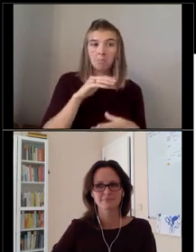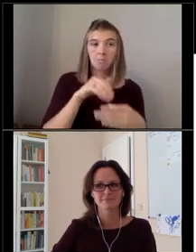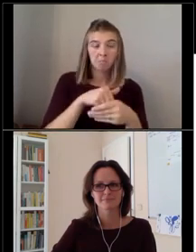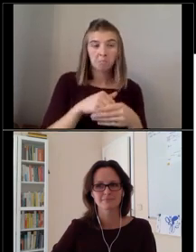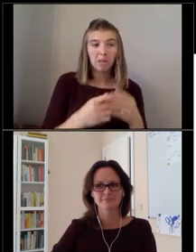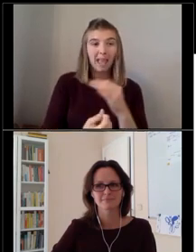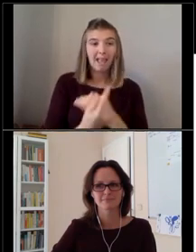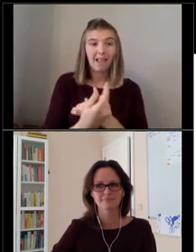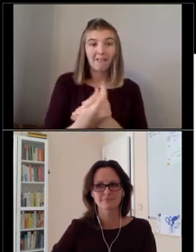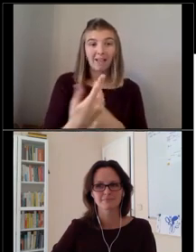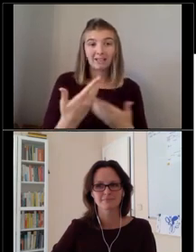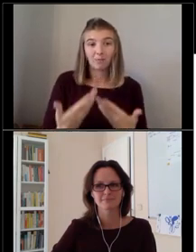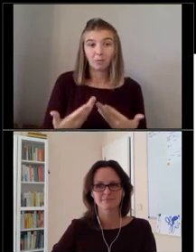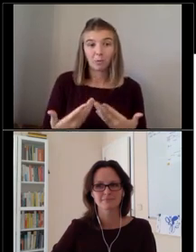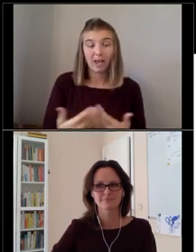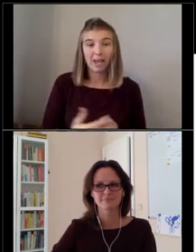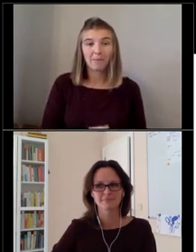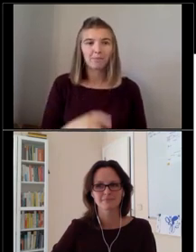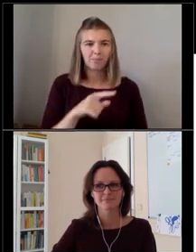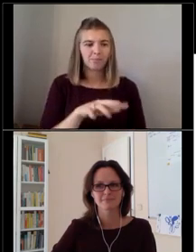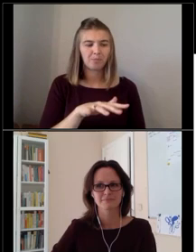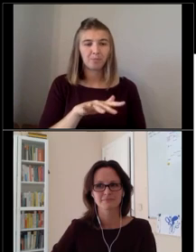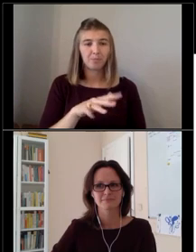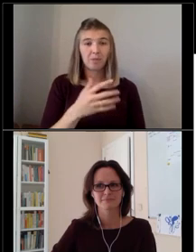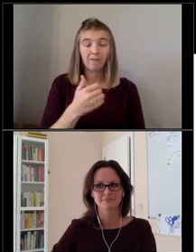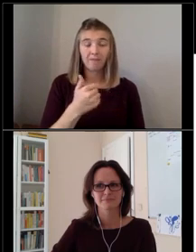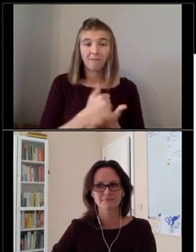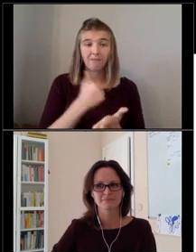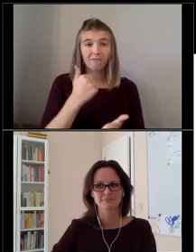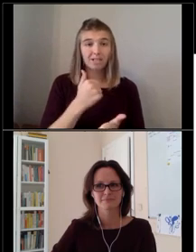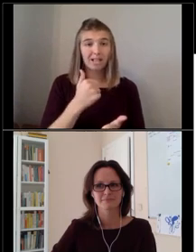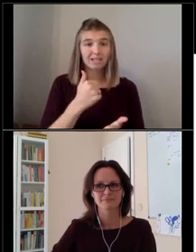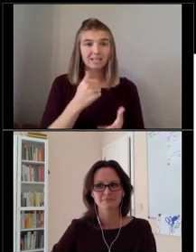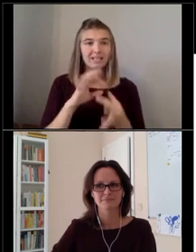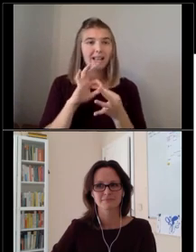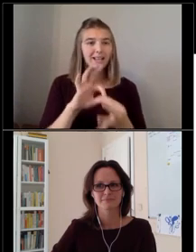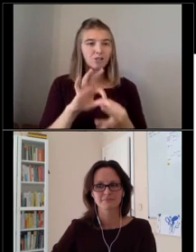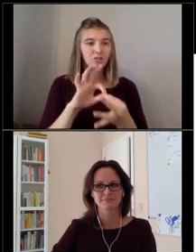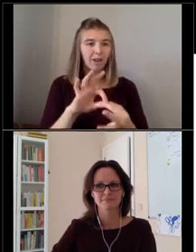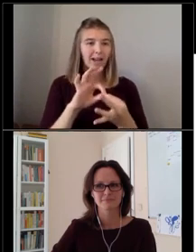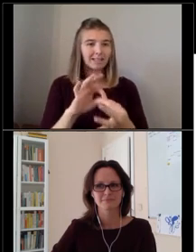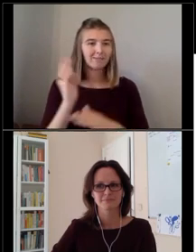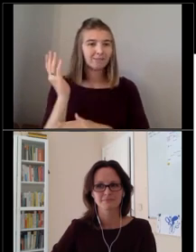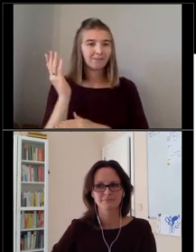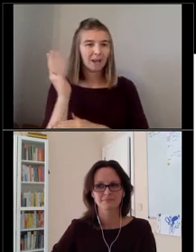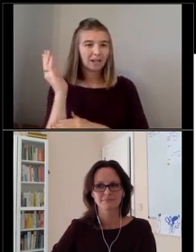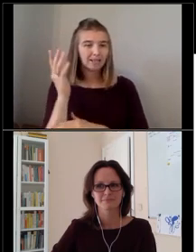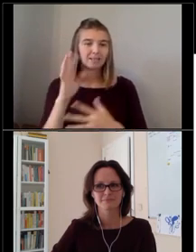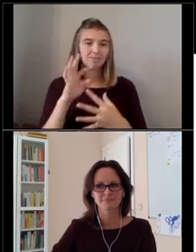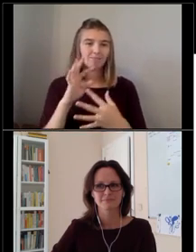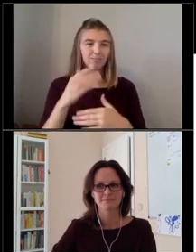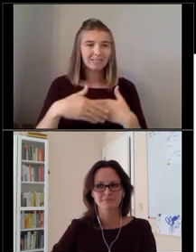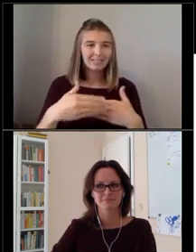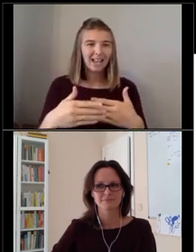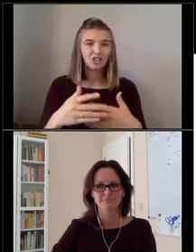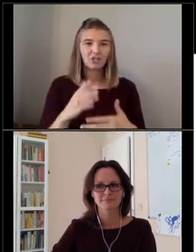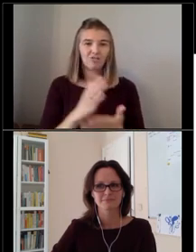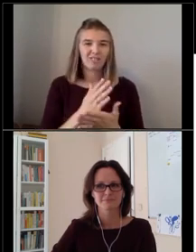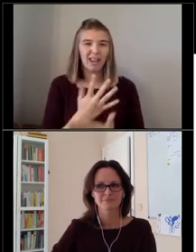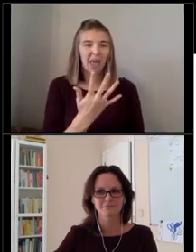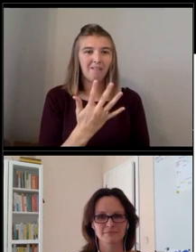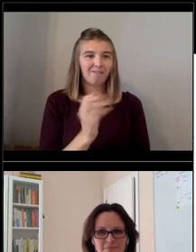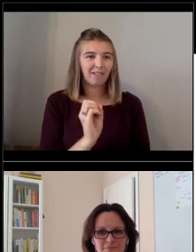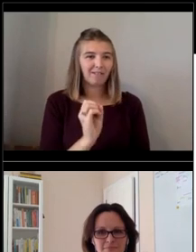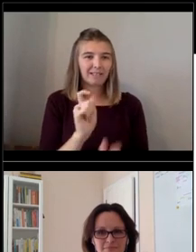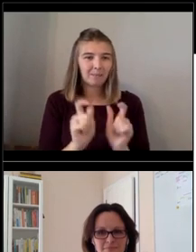do put on a really good, much more sort of interactive presentations. Usually only 50 or so people are allowed in,